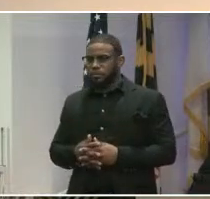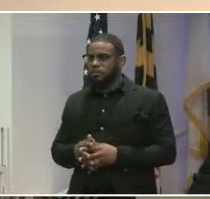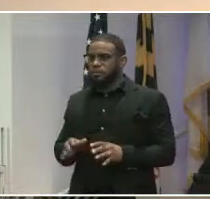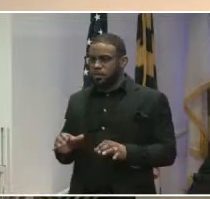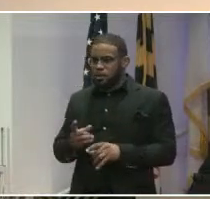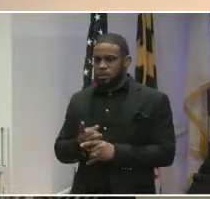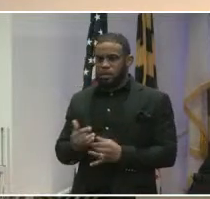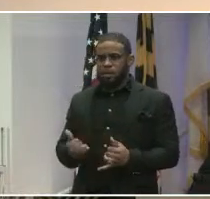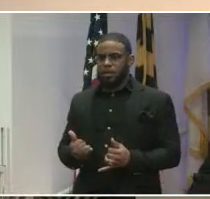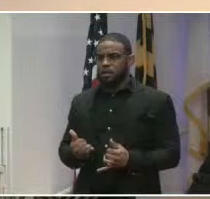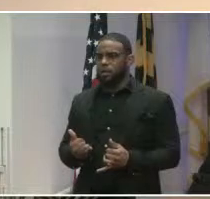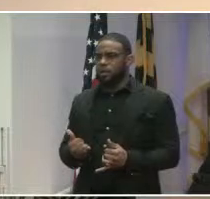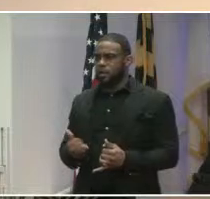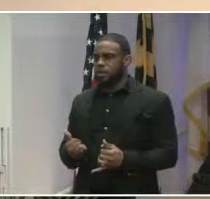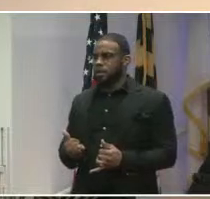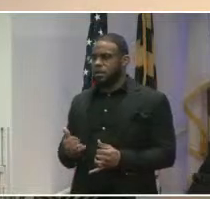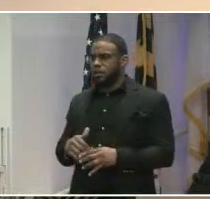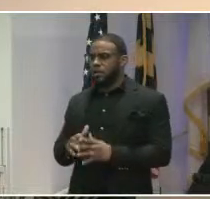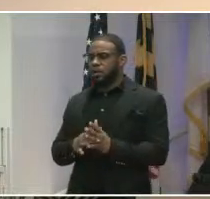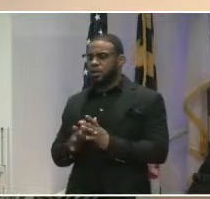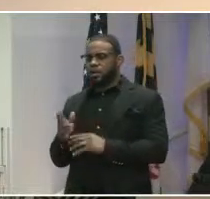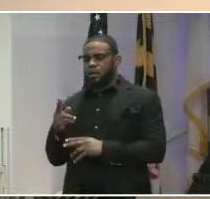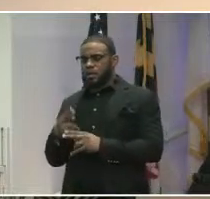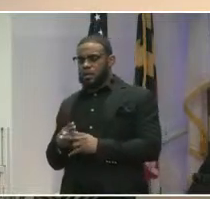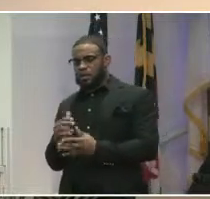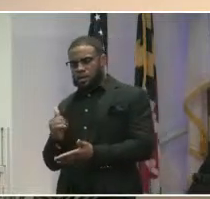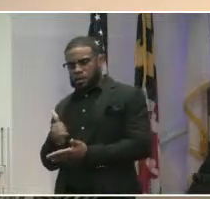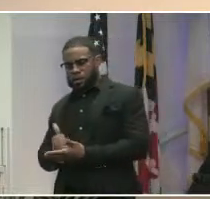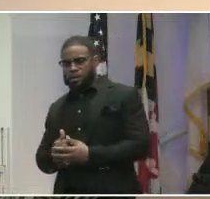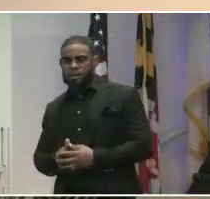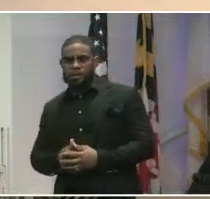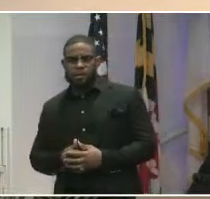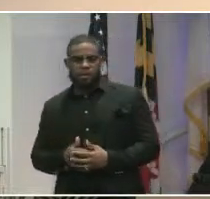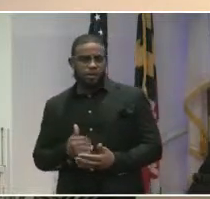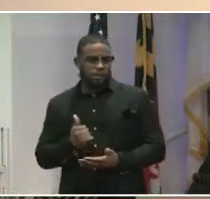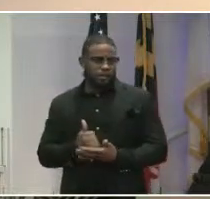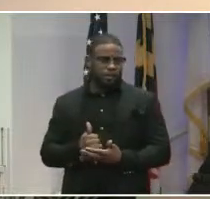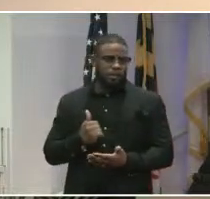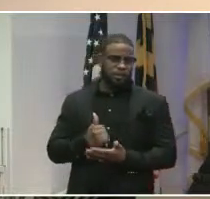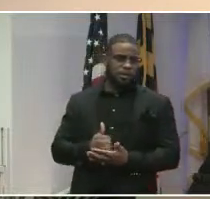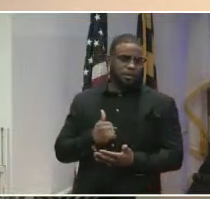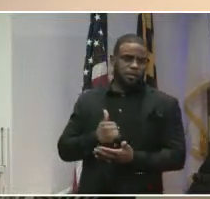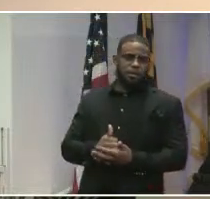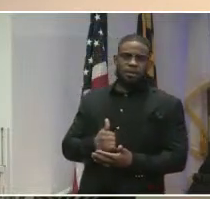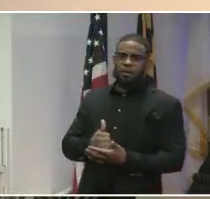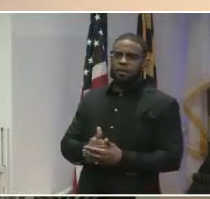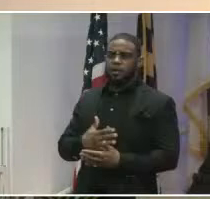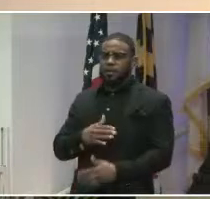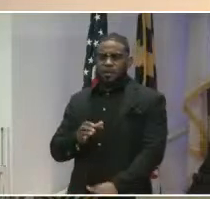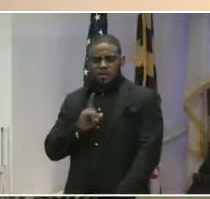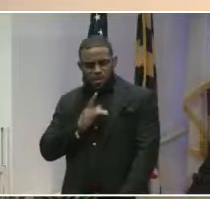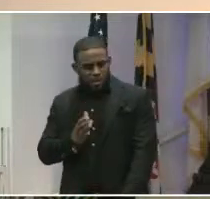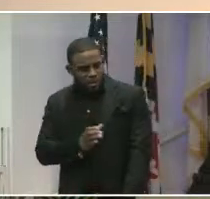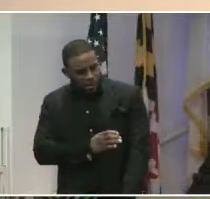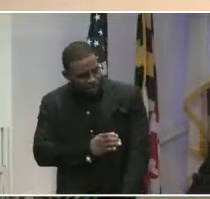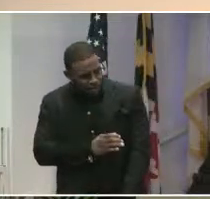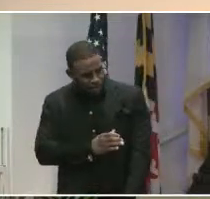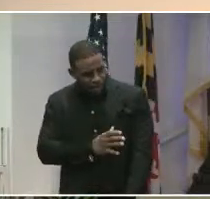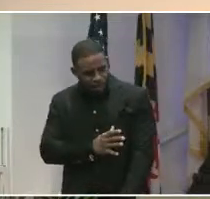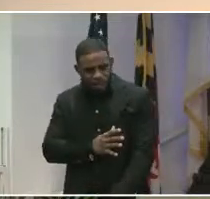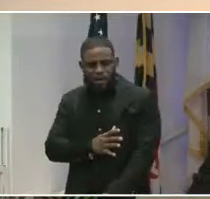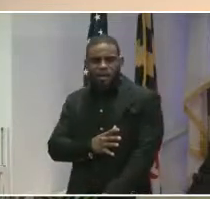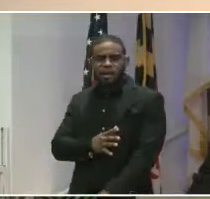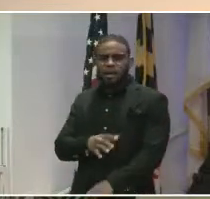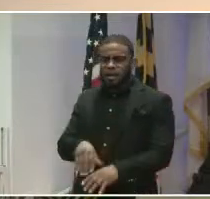it right now in Jesus' name. Amen. Amen. Amen. Amen. Is my power out